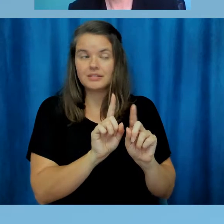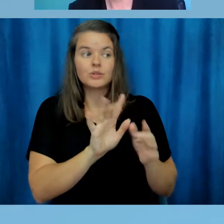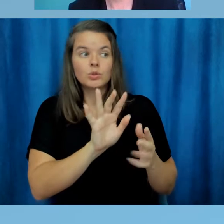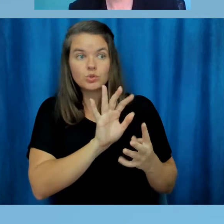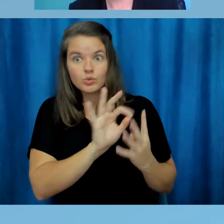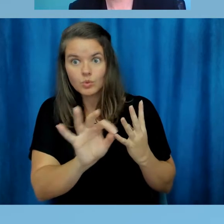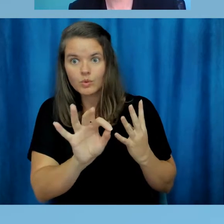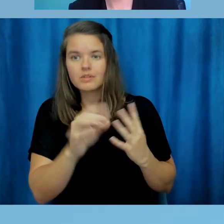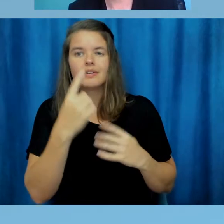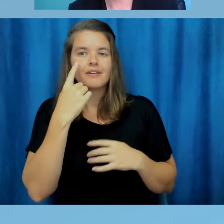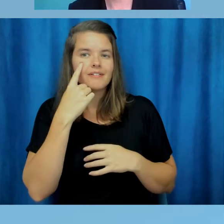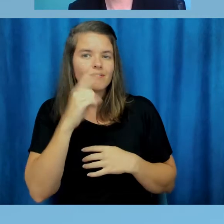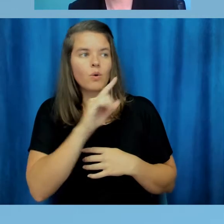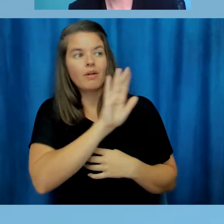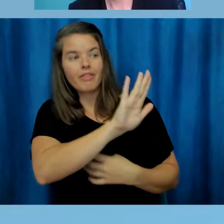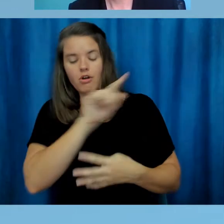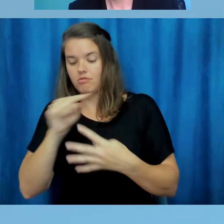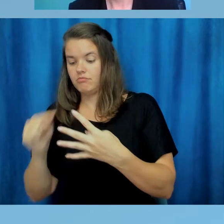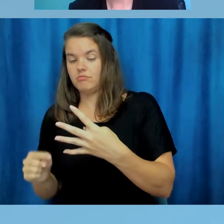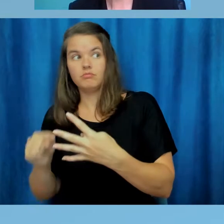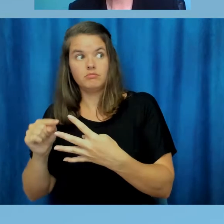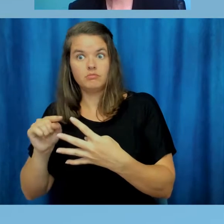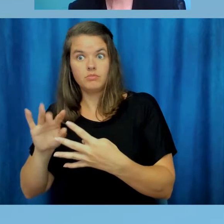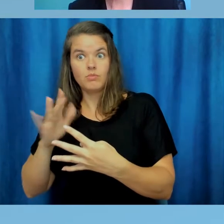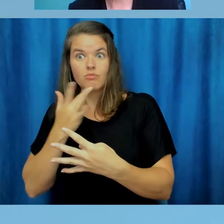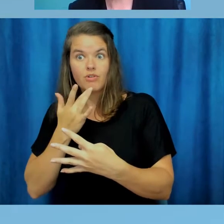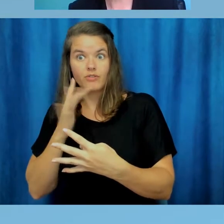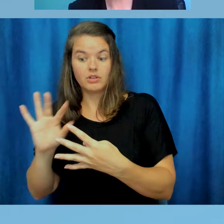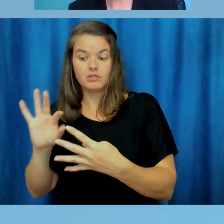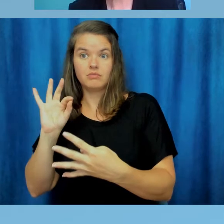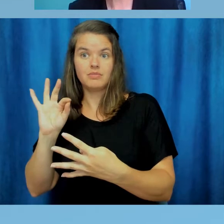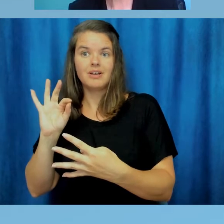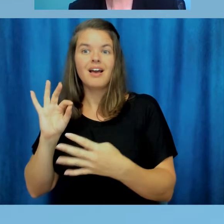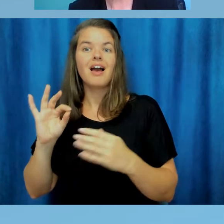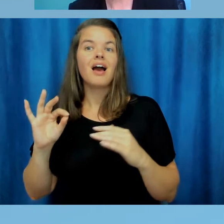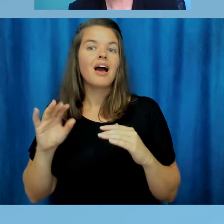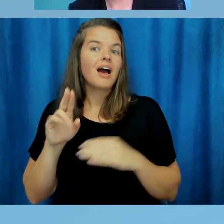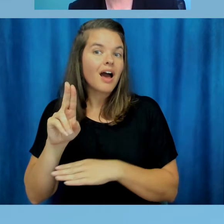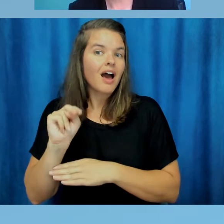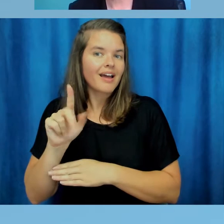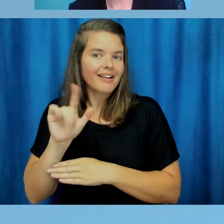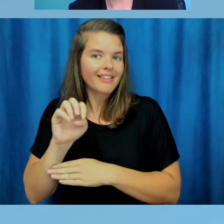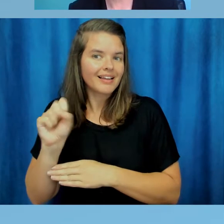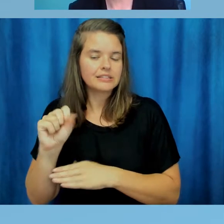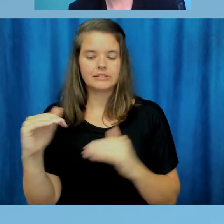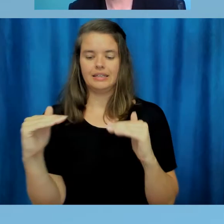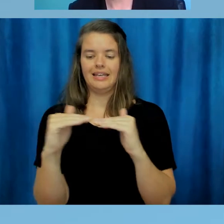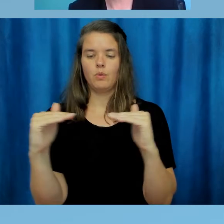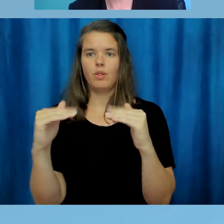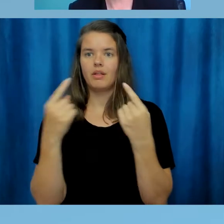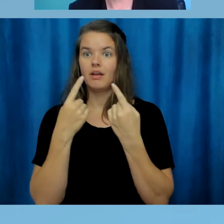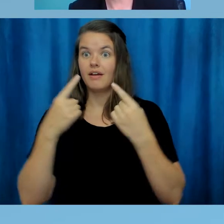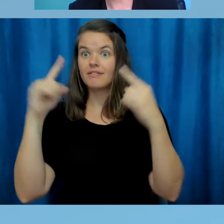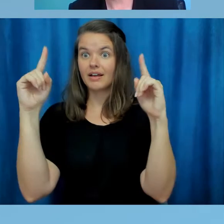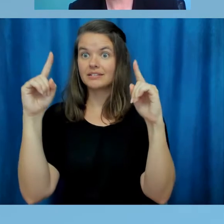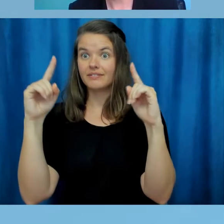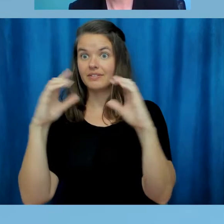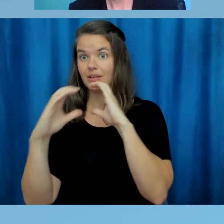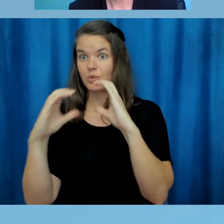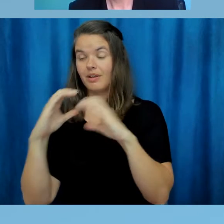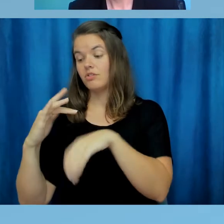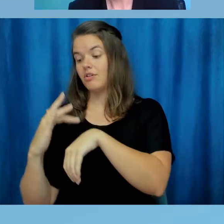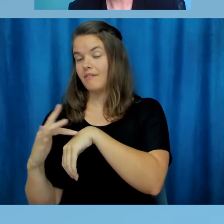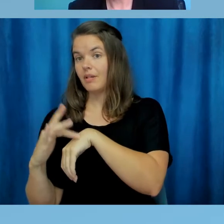choice for communication services, unless there is an equally effective means of communication